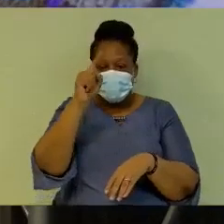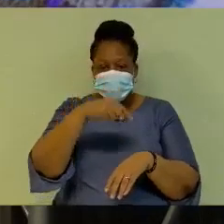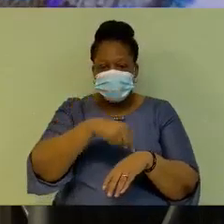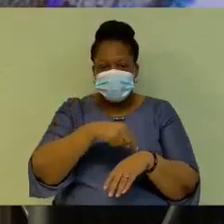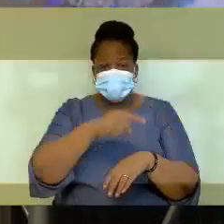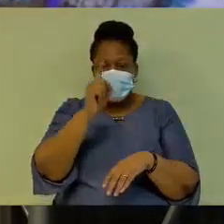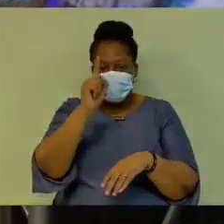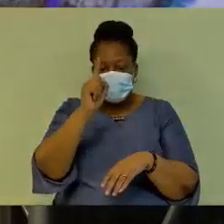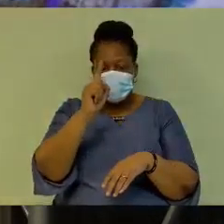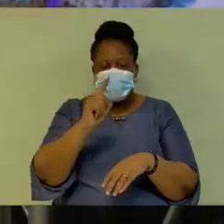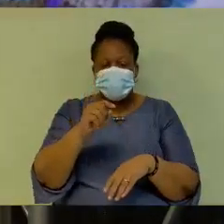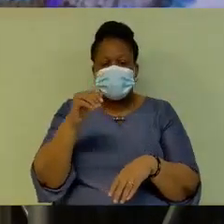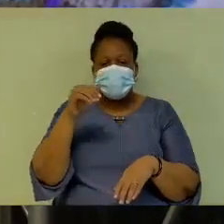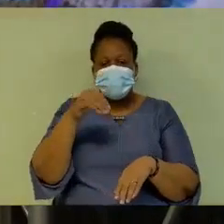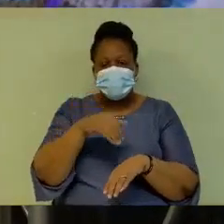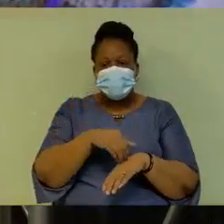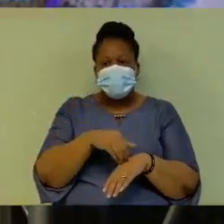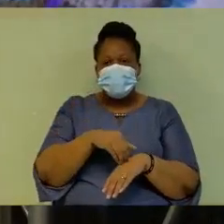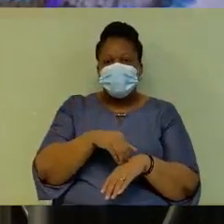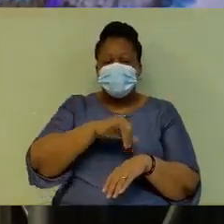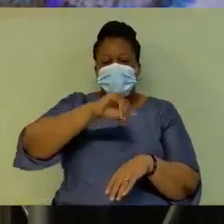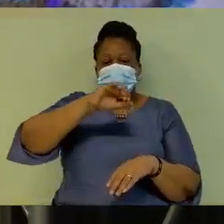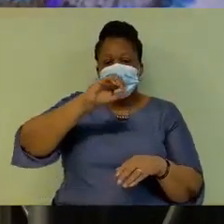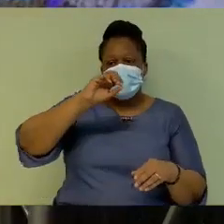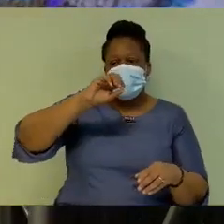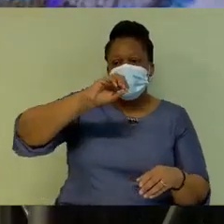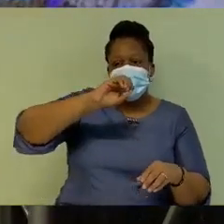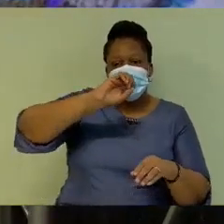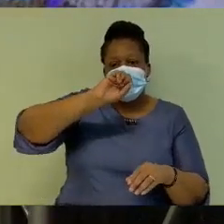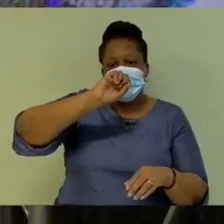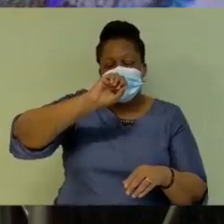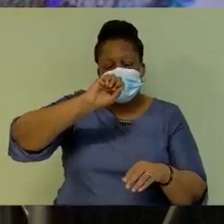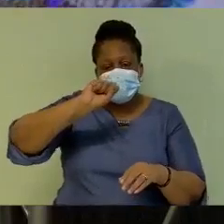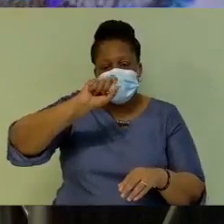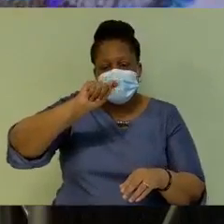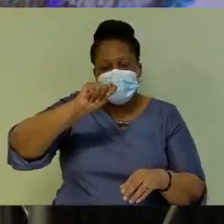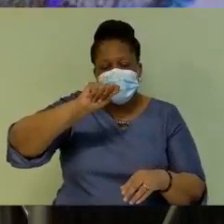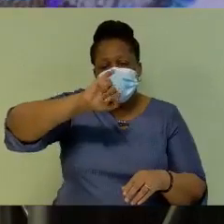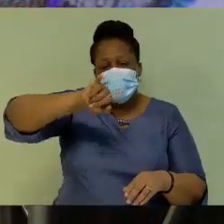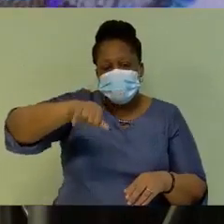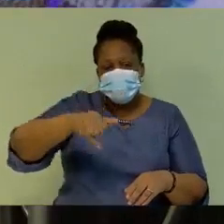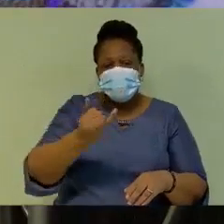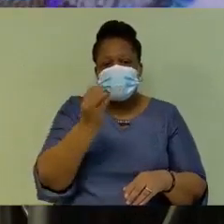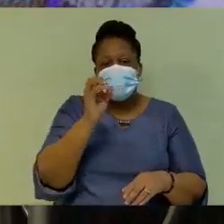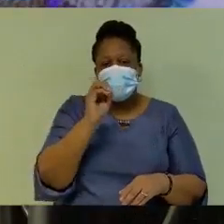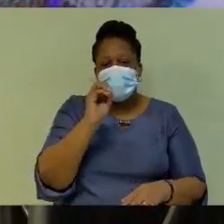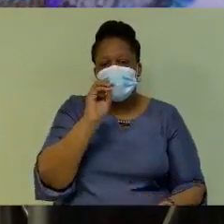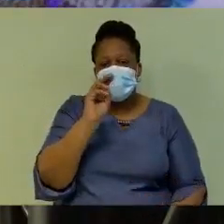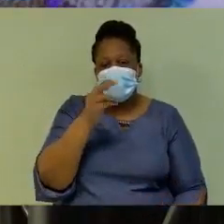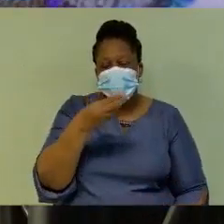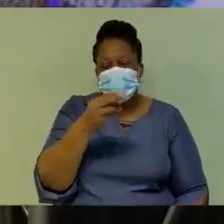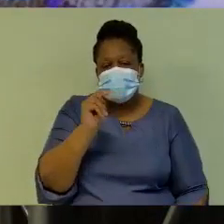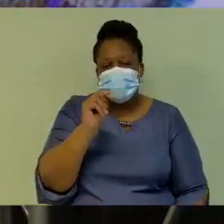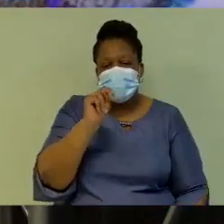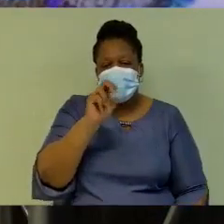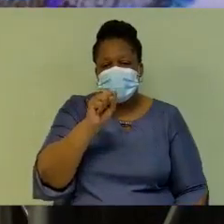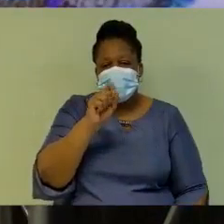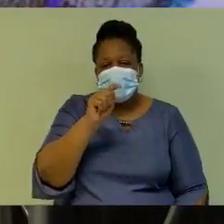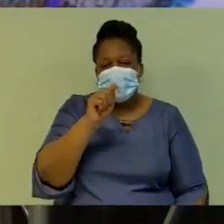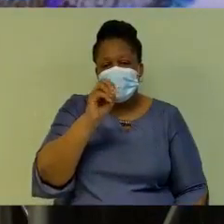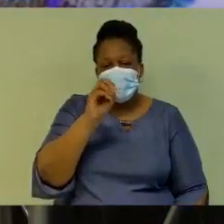St. Johnson's Community Center. So every Wednesday, Thursday, and Friday at 1 p.m., the